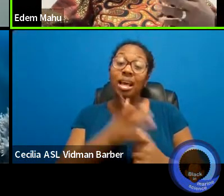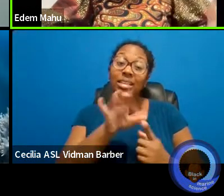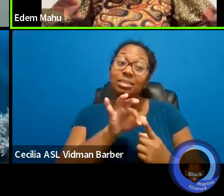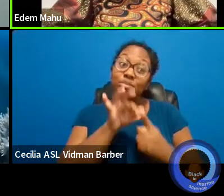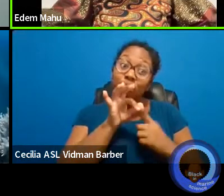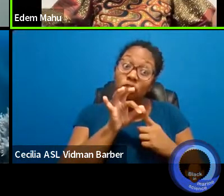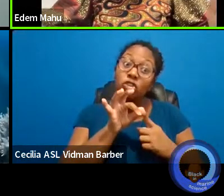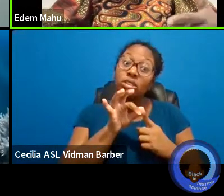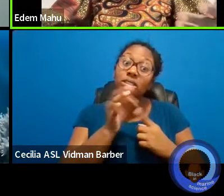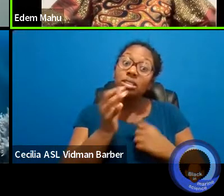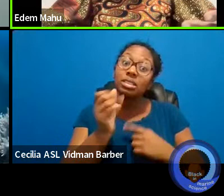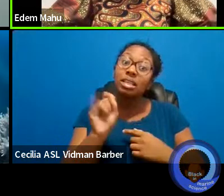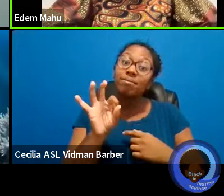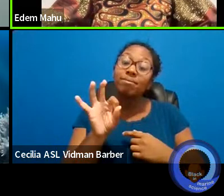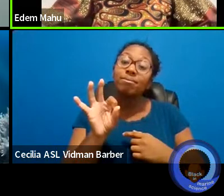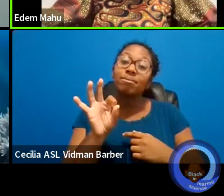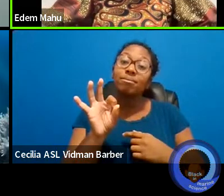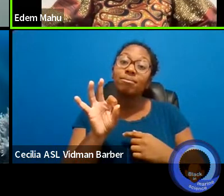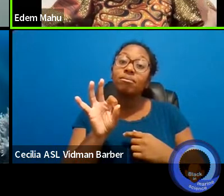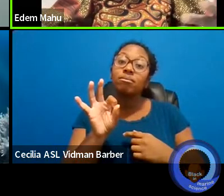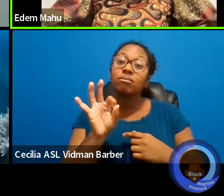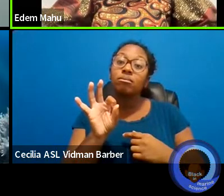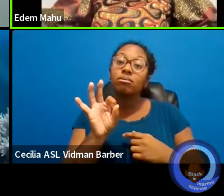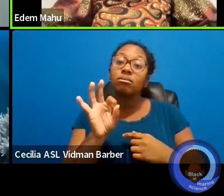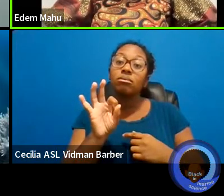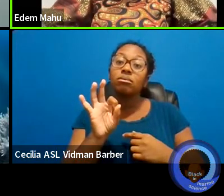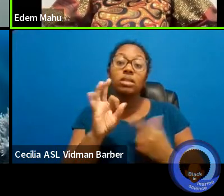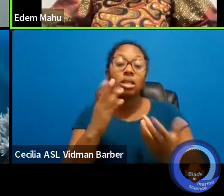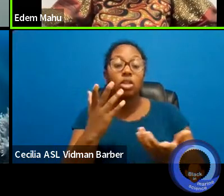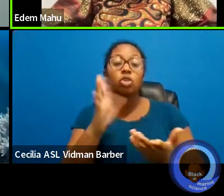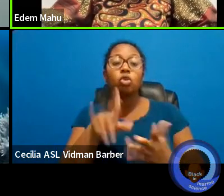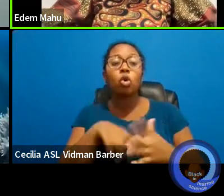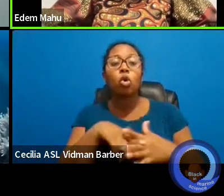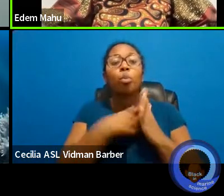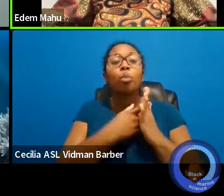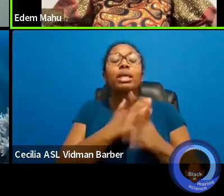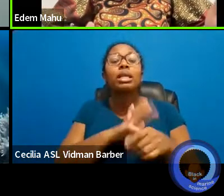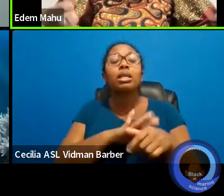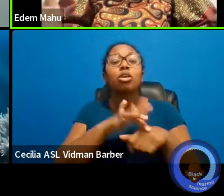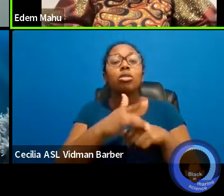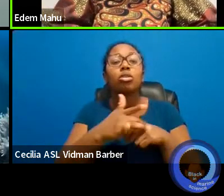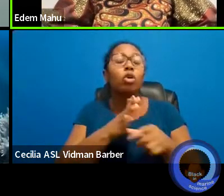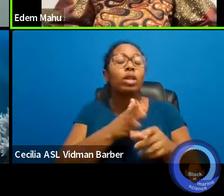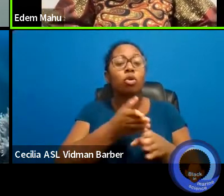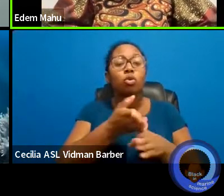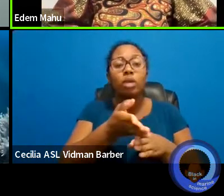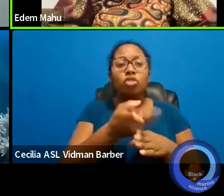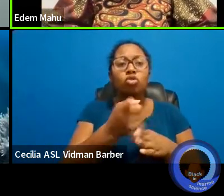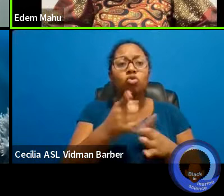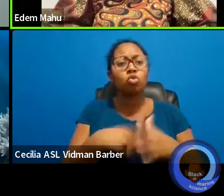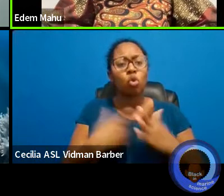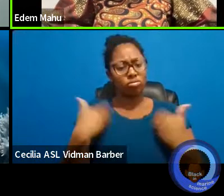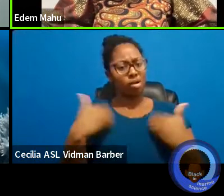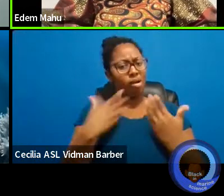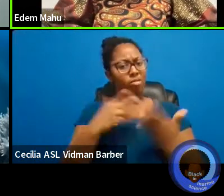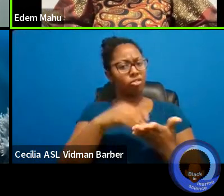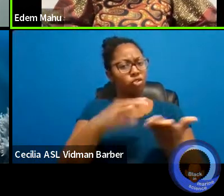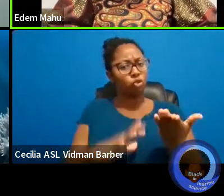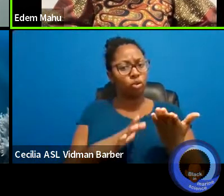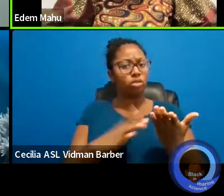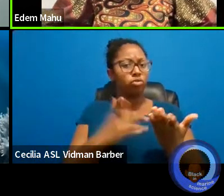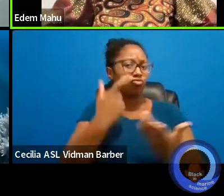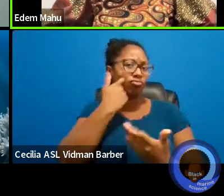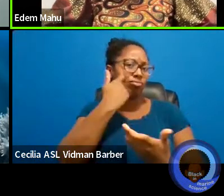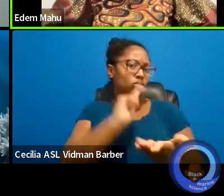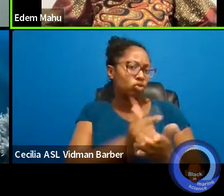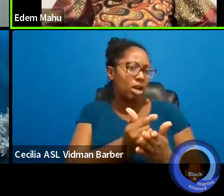start during the early career phase, when you start as a very young student, graduate student. It's